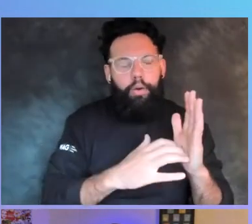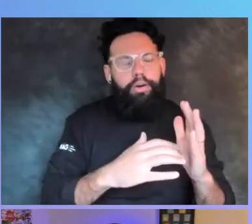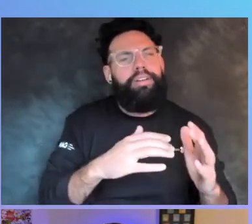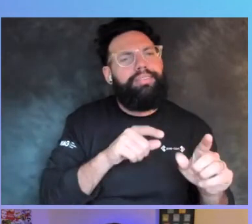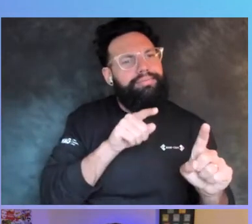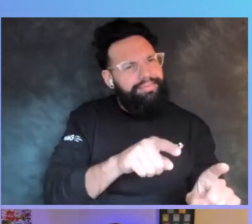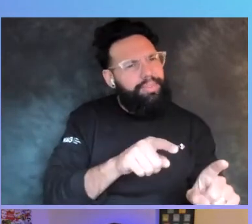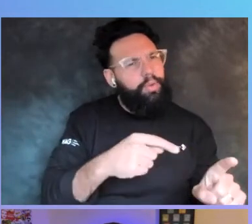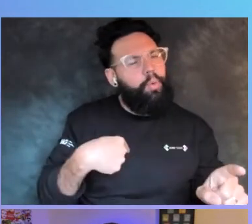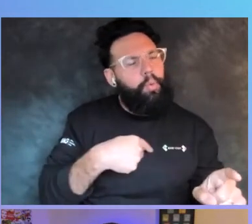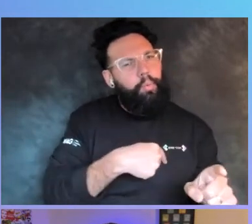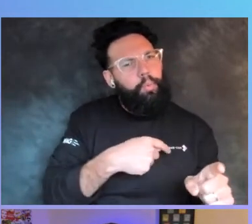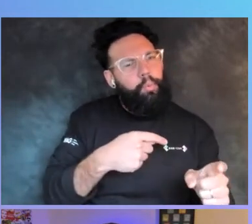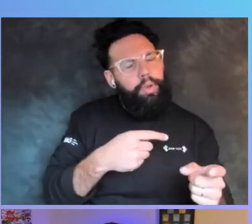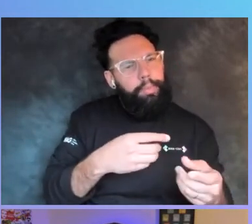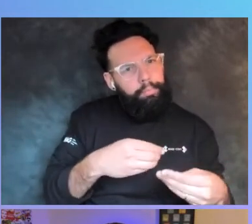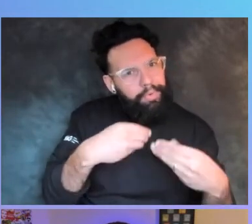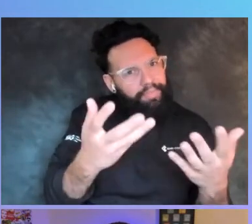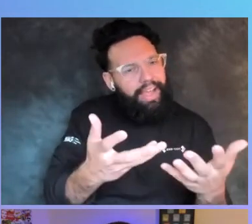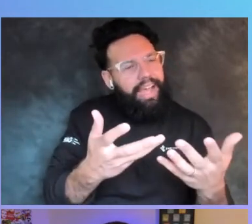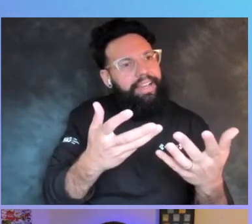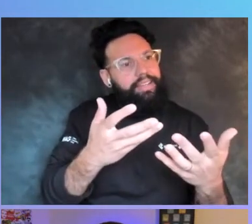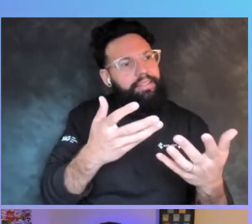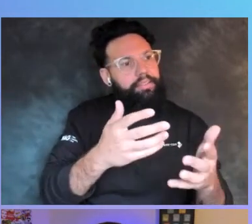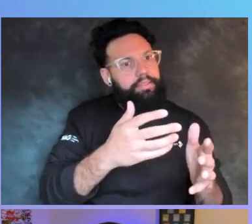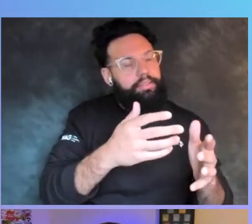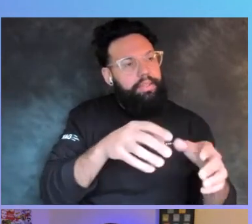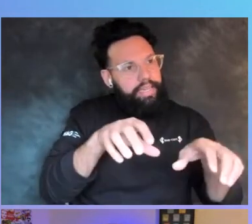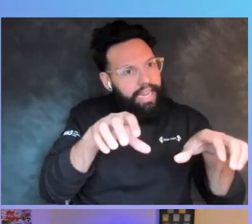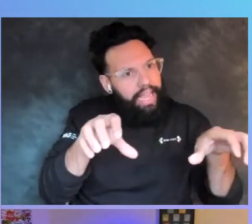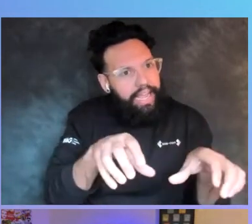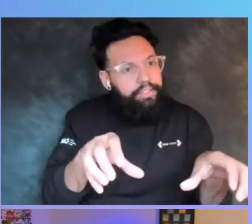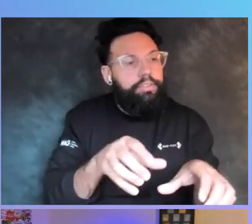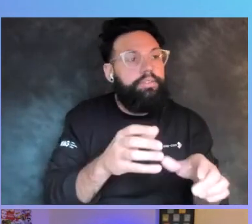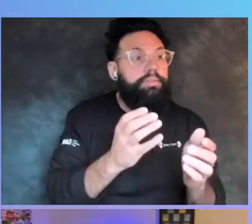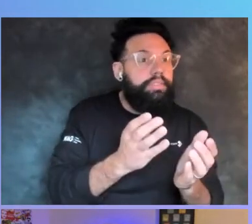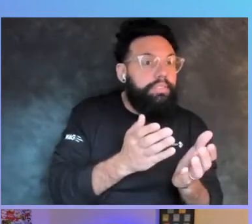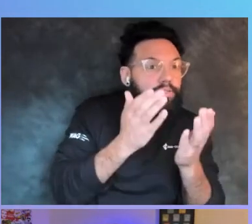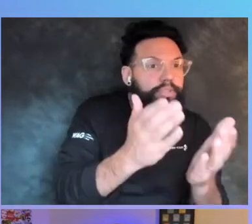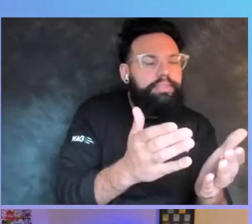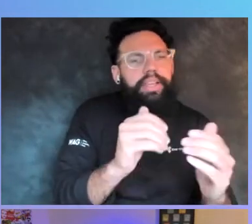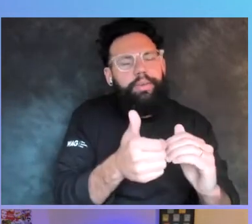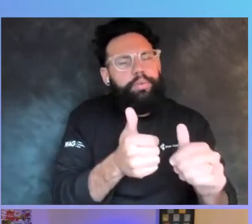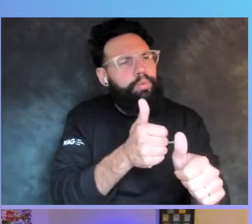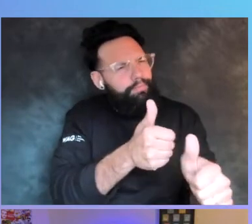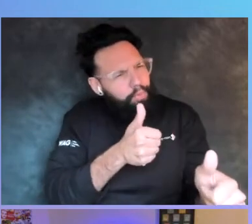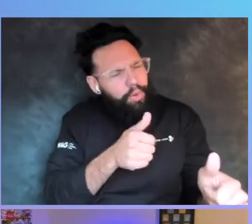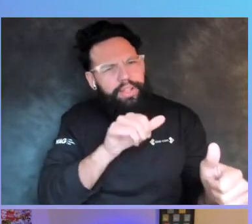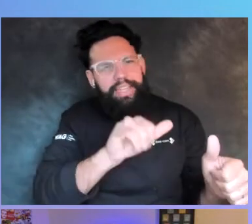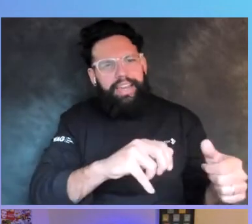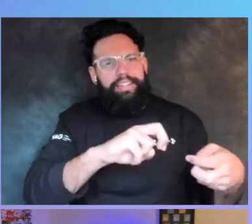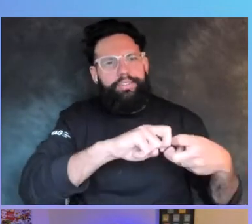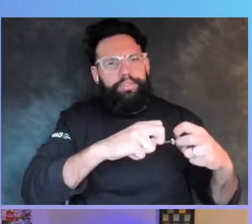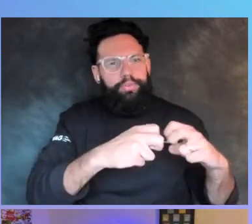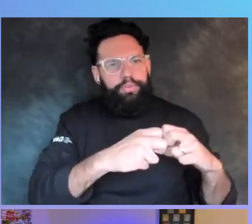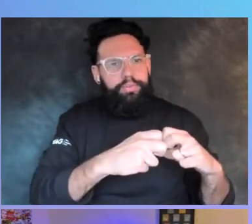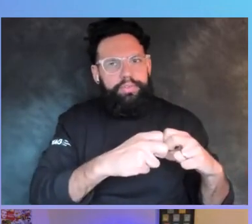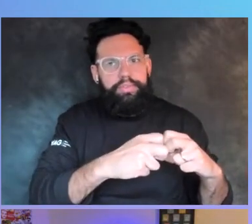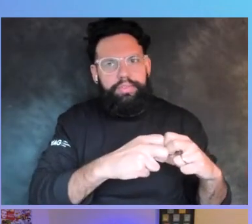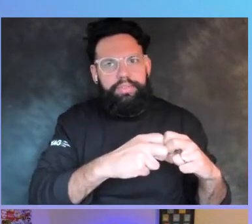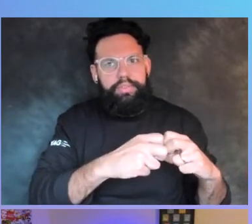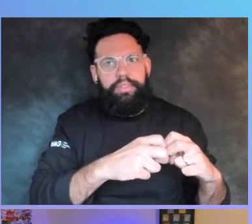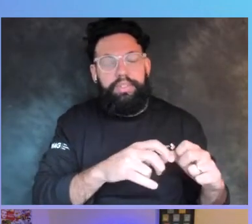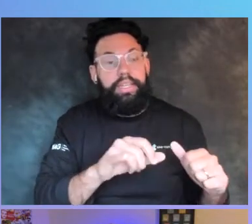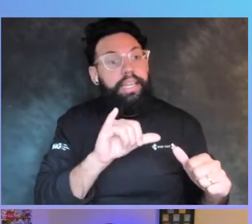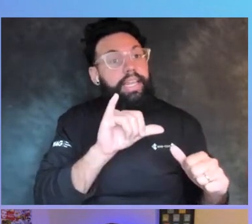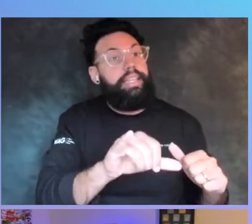a first actionable step and tips on how to avoid that particular issue. And at most, this system is going to be enough